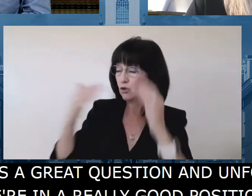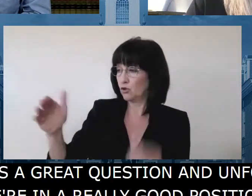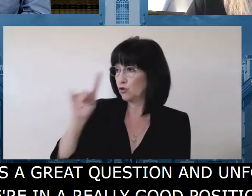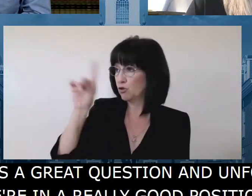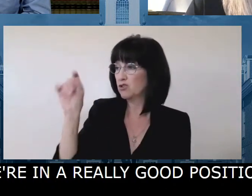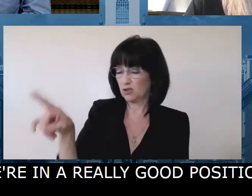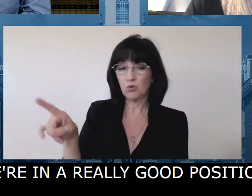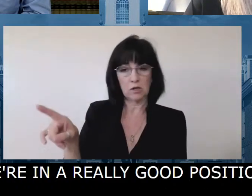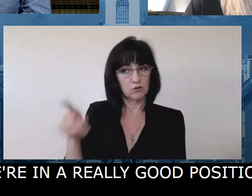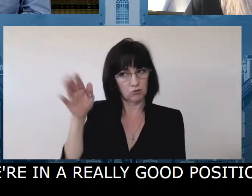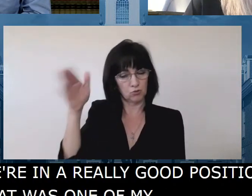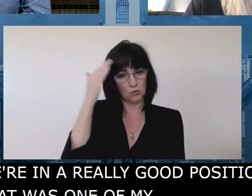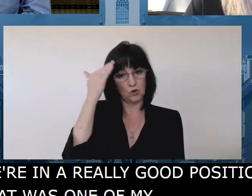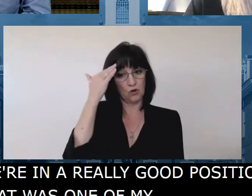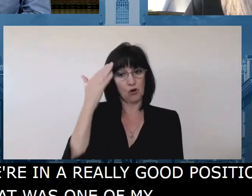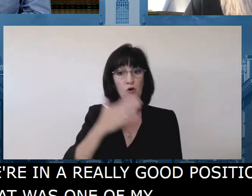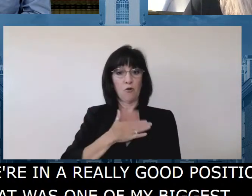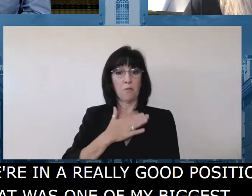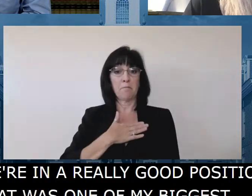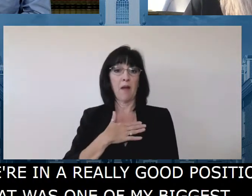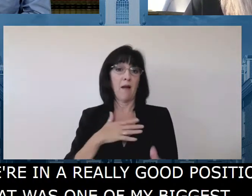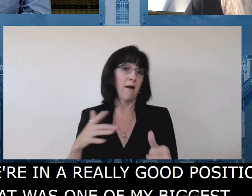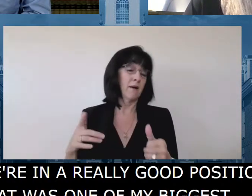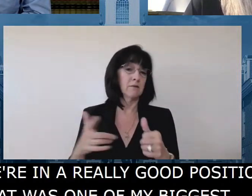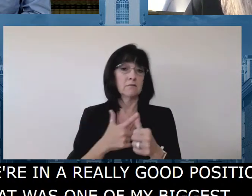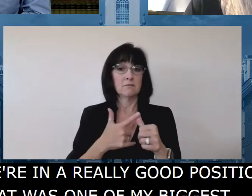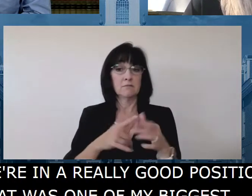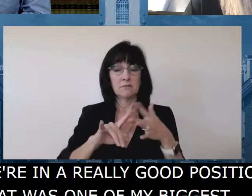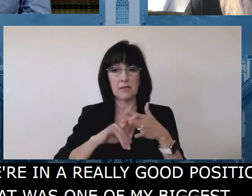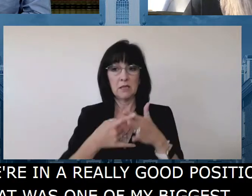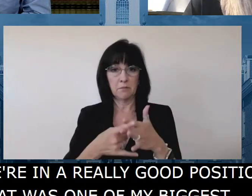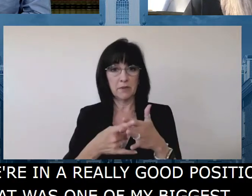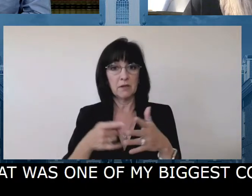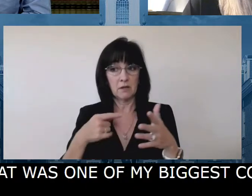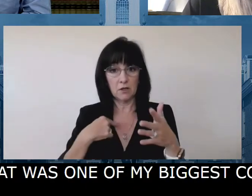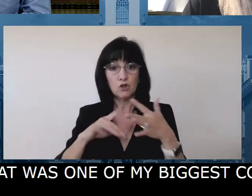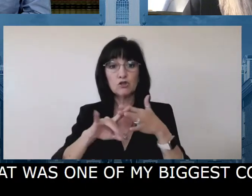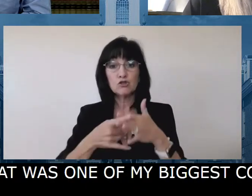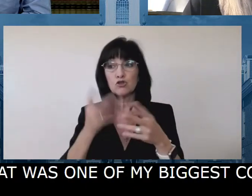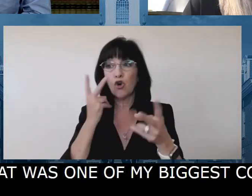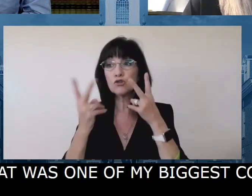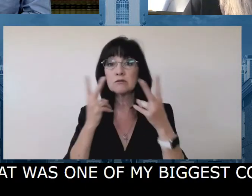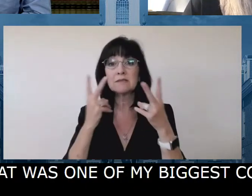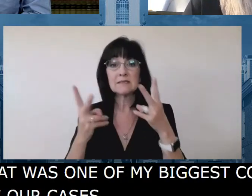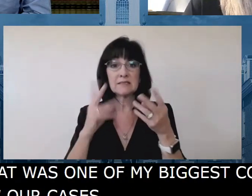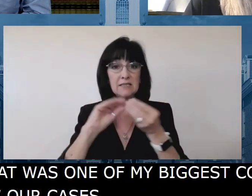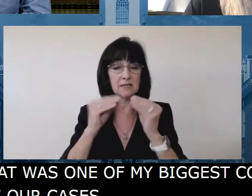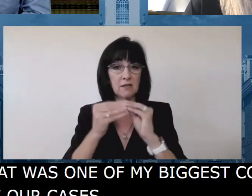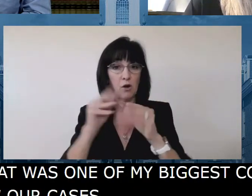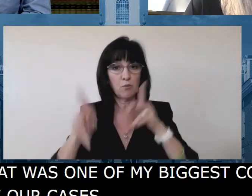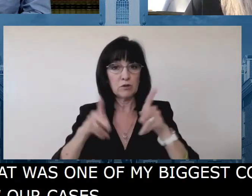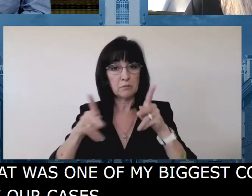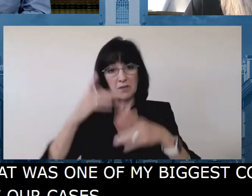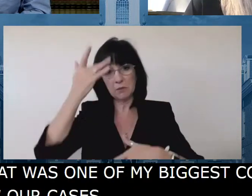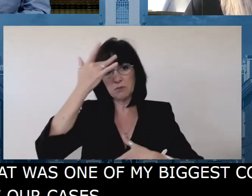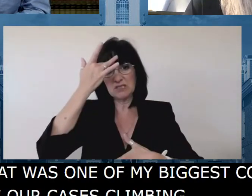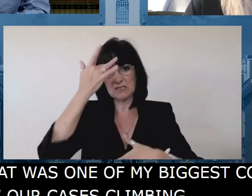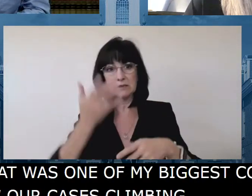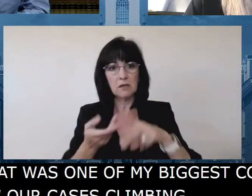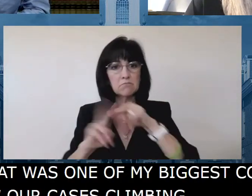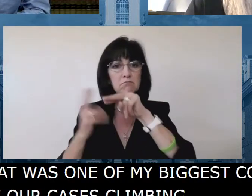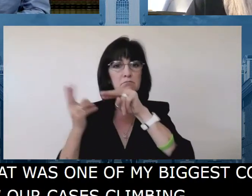biggest concerns the last spring, as we saw our cases climbing, and